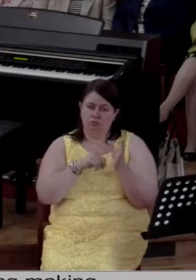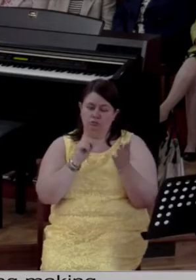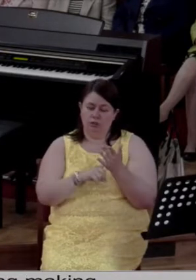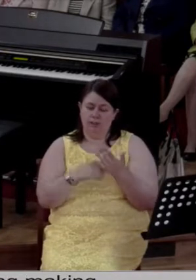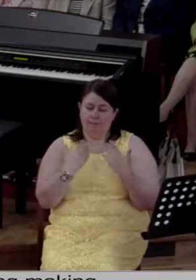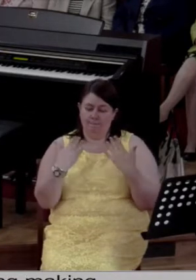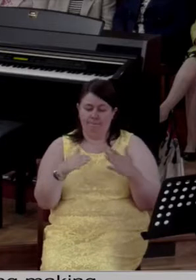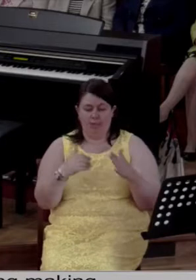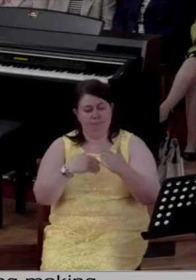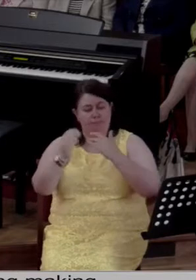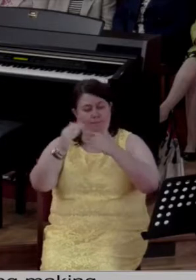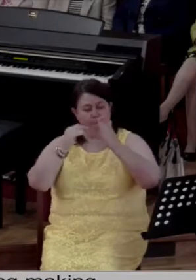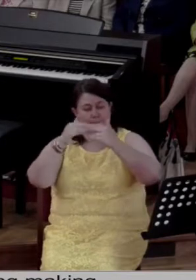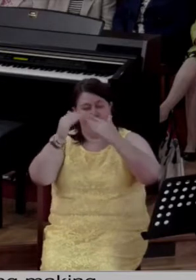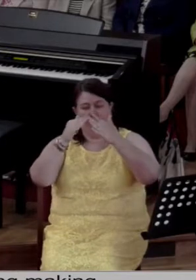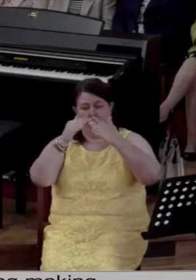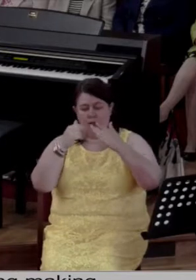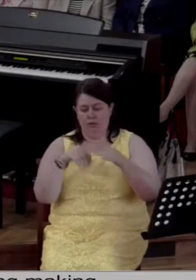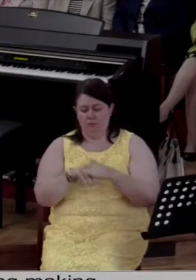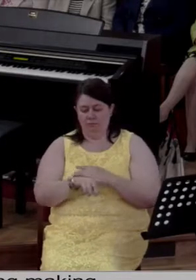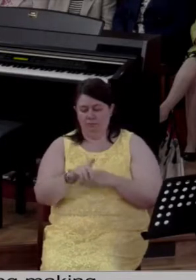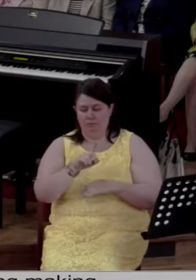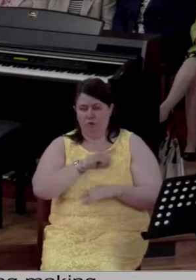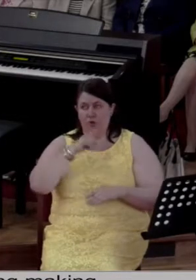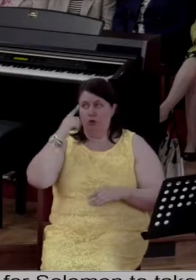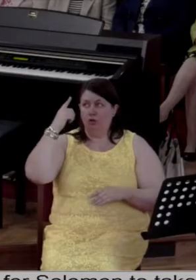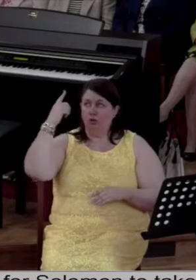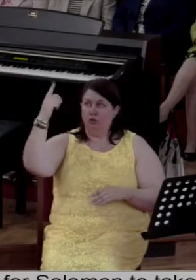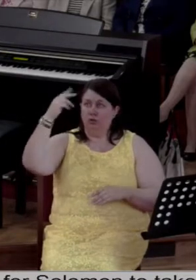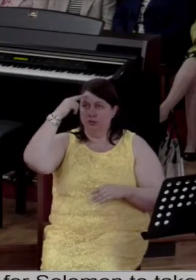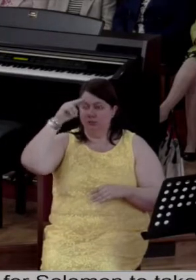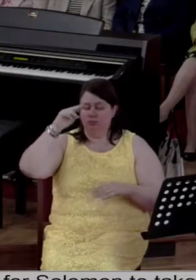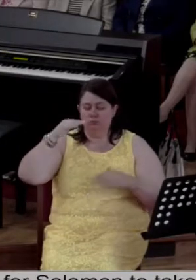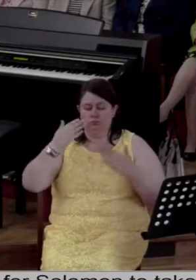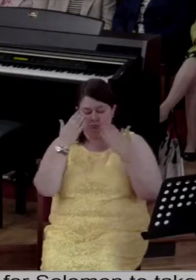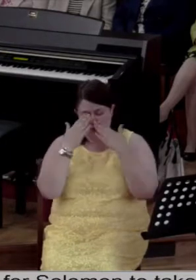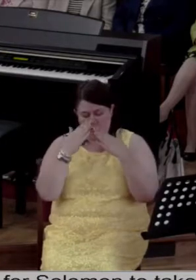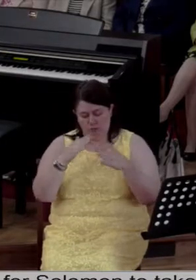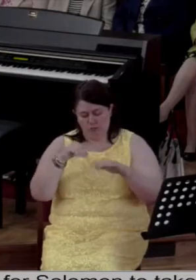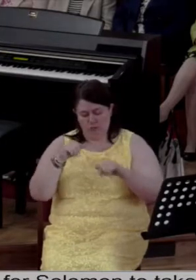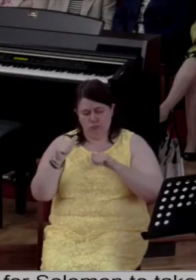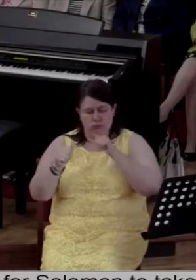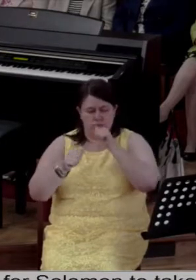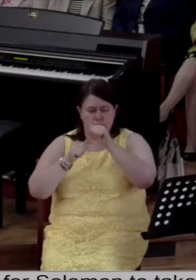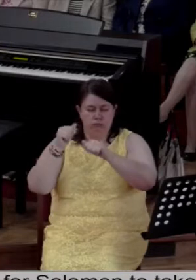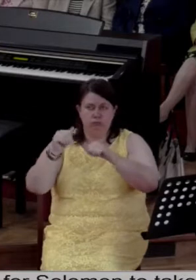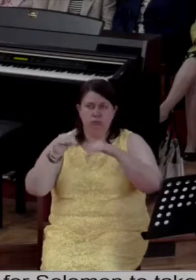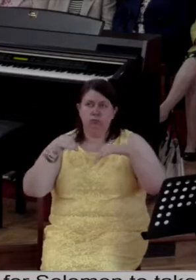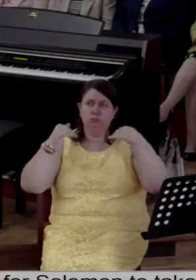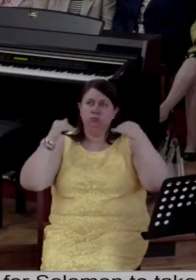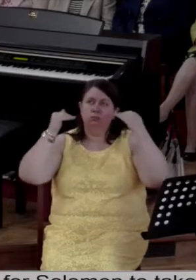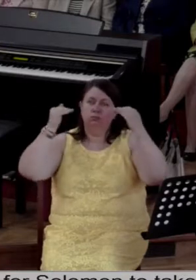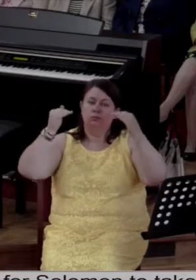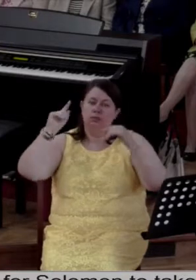in which God's name was honored and glorified, in which God's